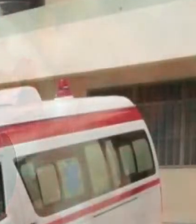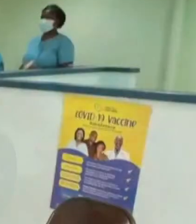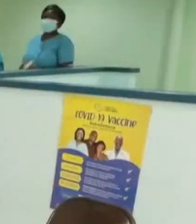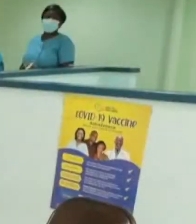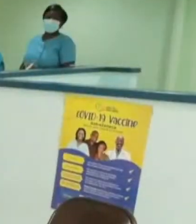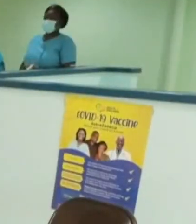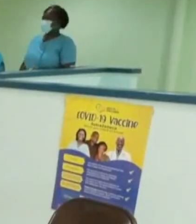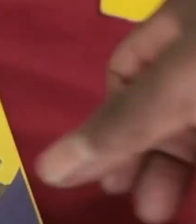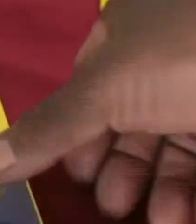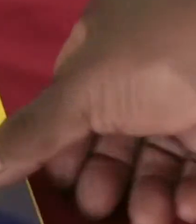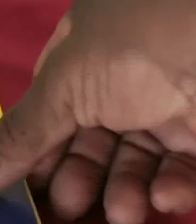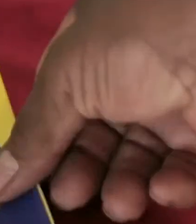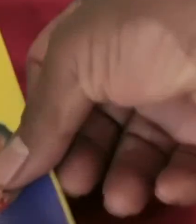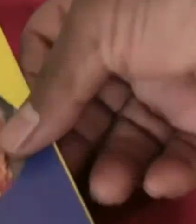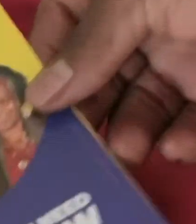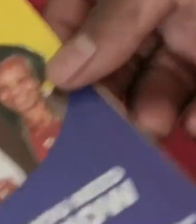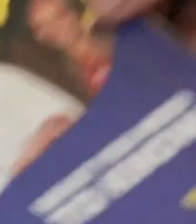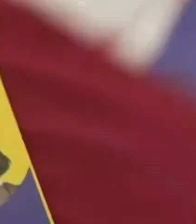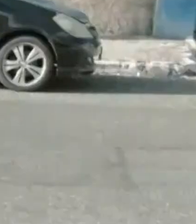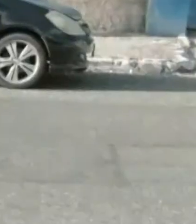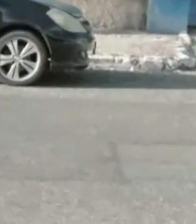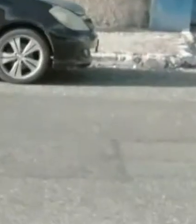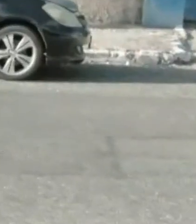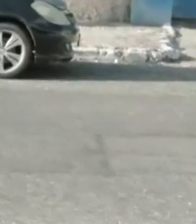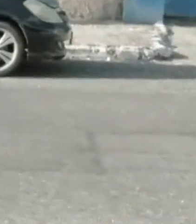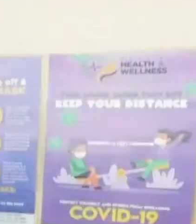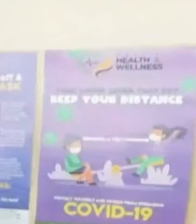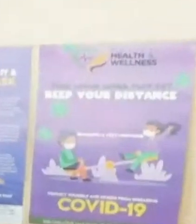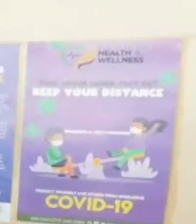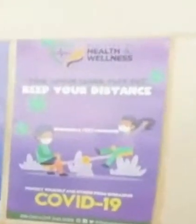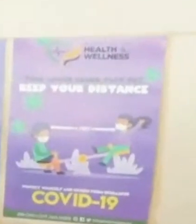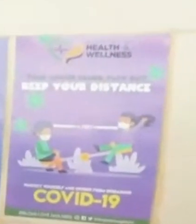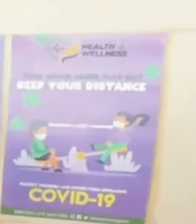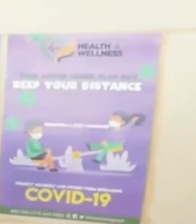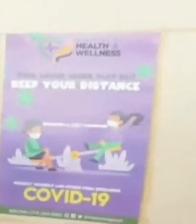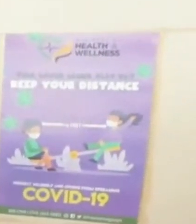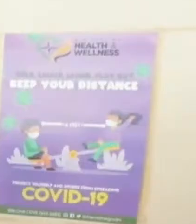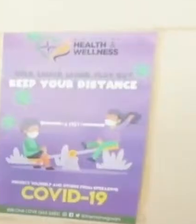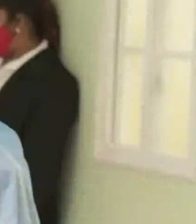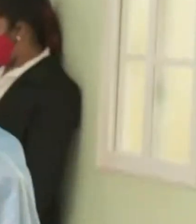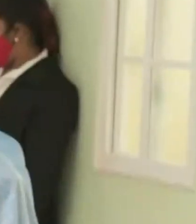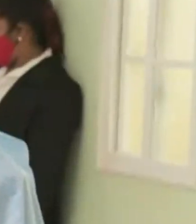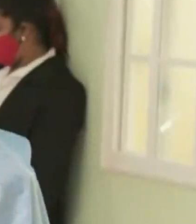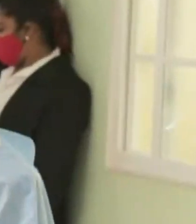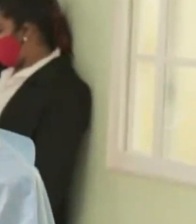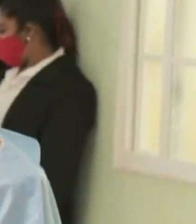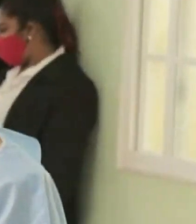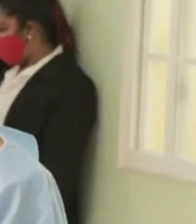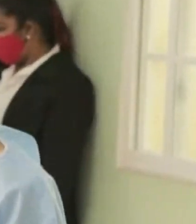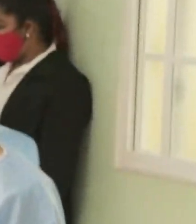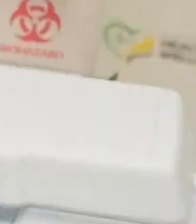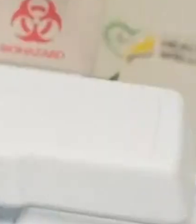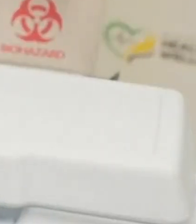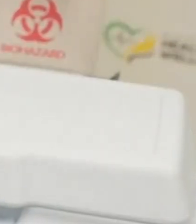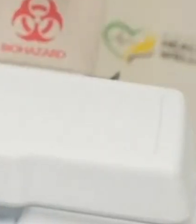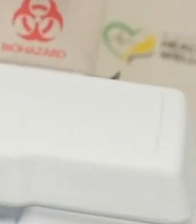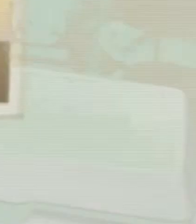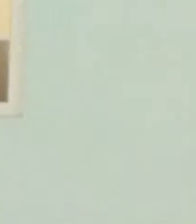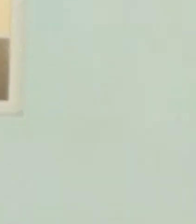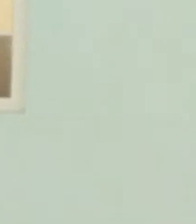On the scene by taking the COVID vaccine. Become the hero on the scene by taking the COVID